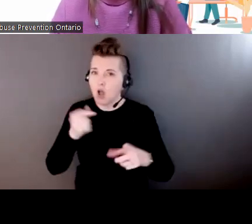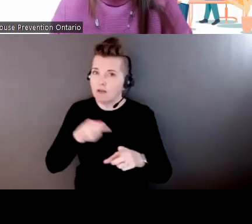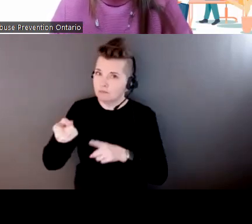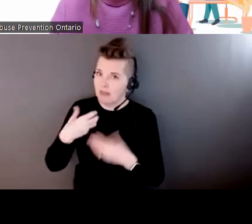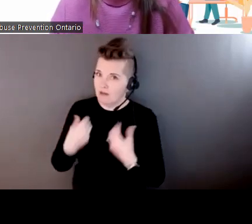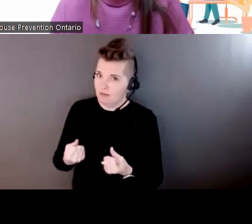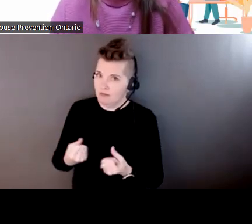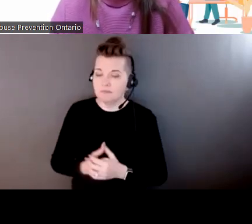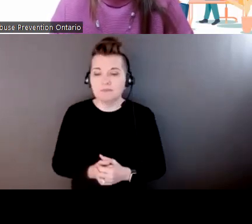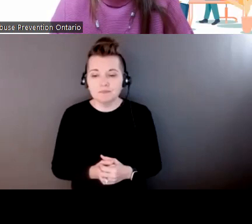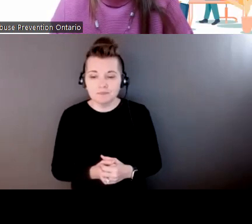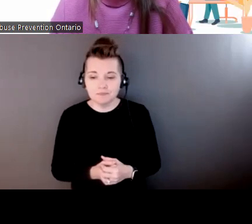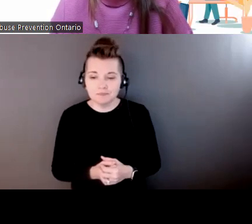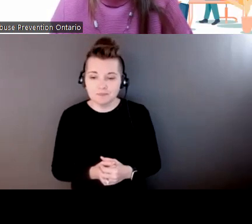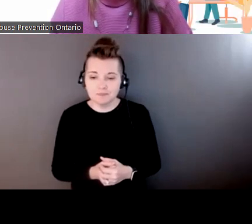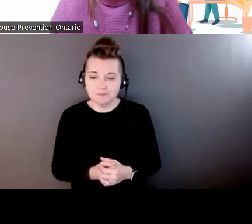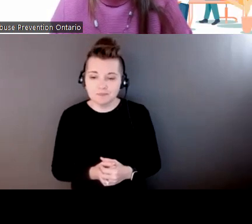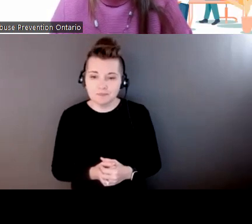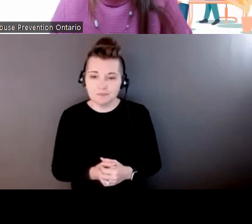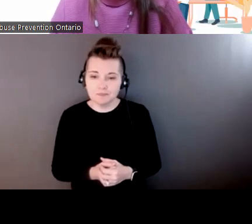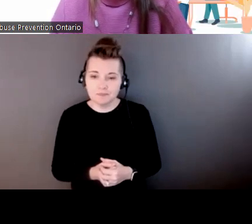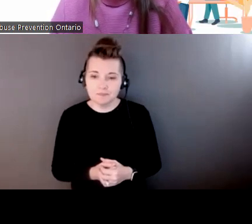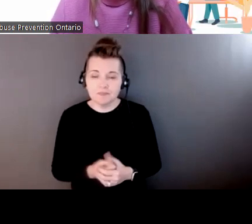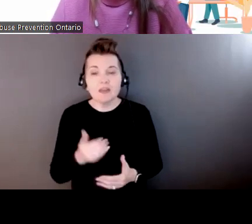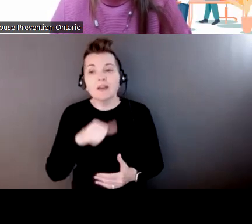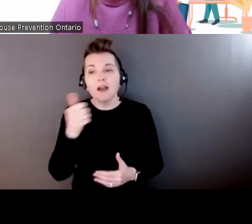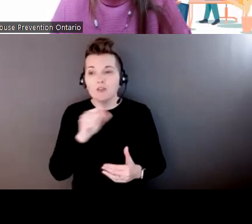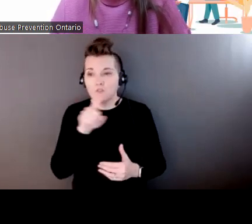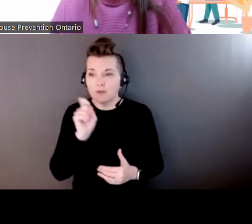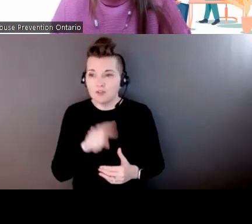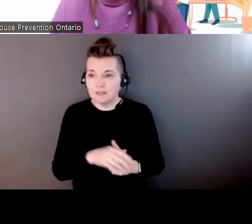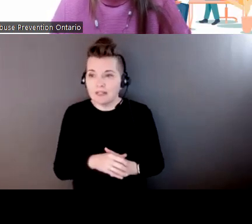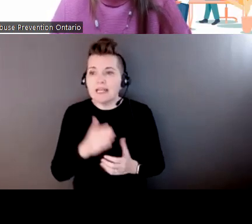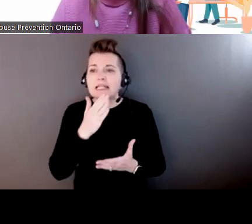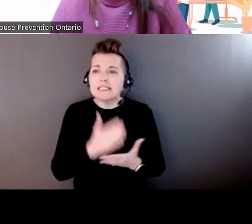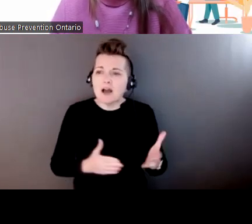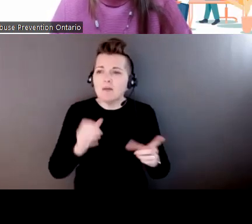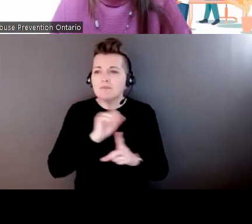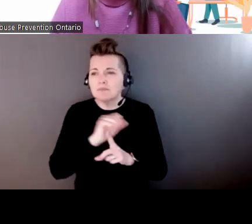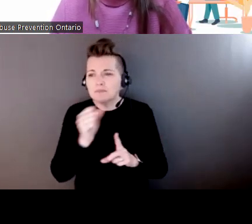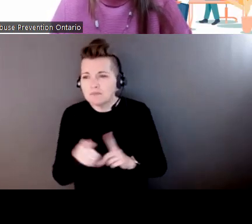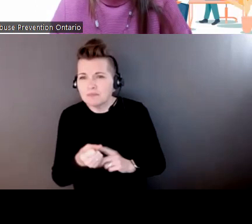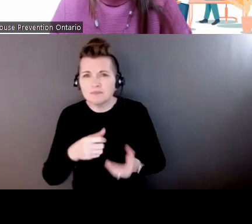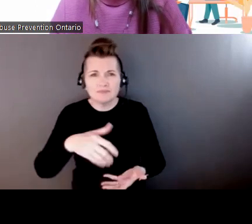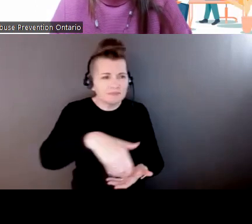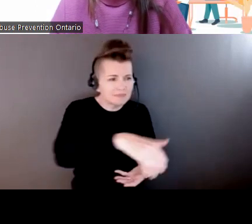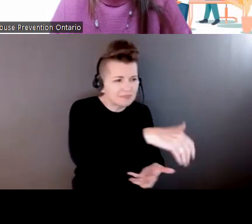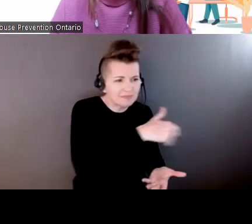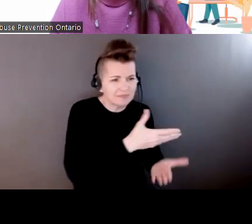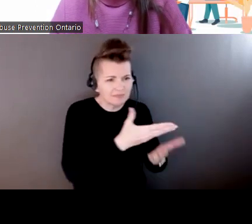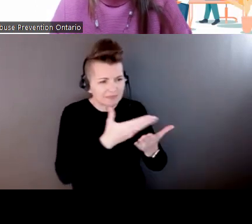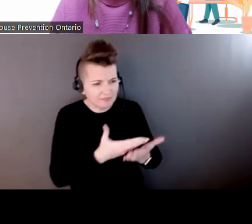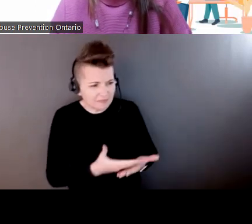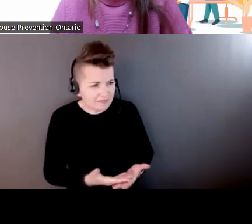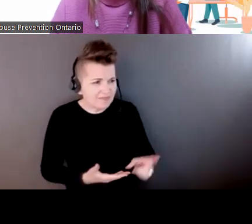comment question. There are situations where all the collected information and investigations point out abuse is happening. Older